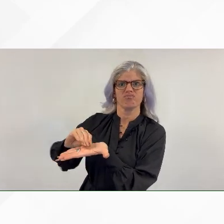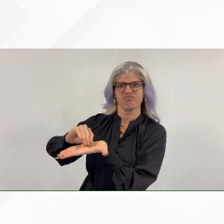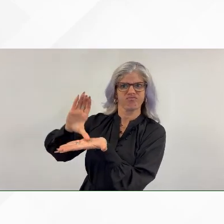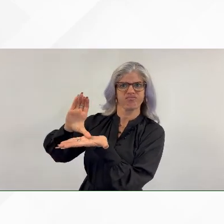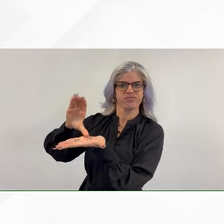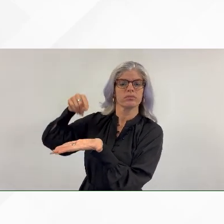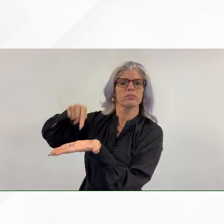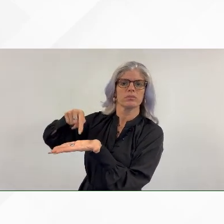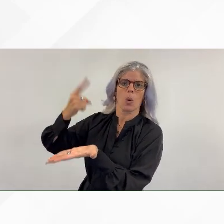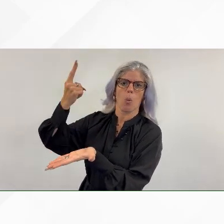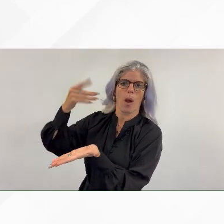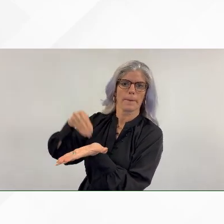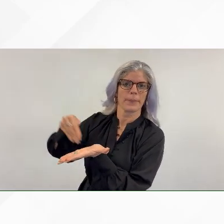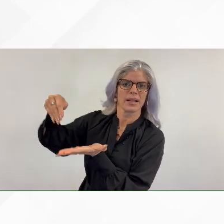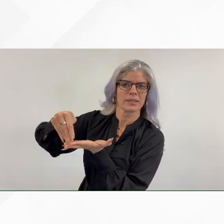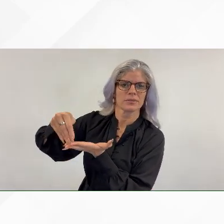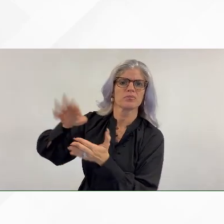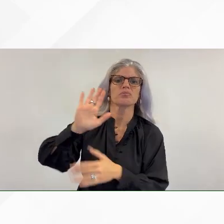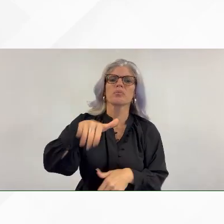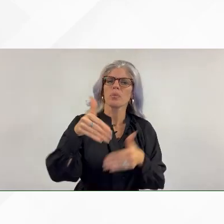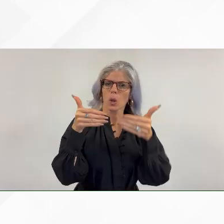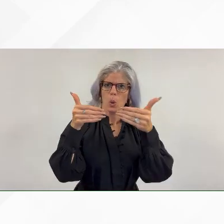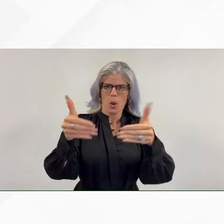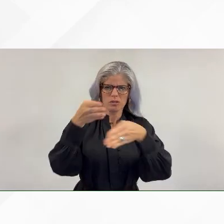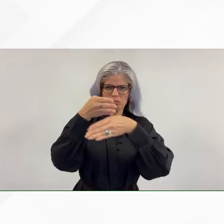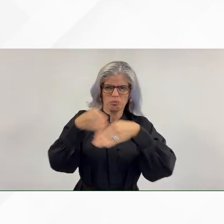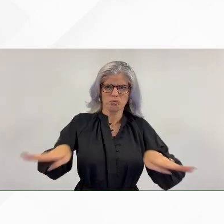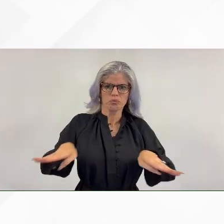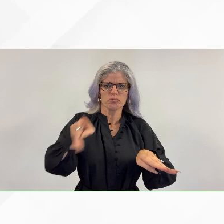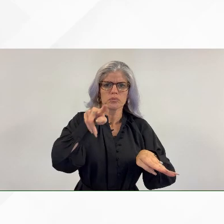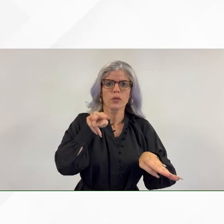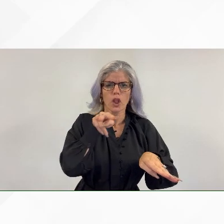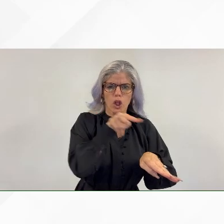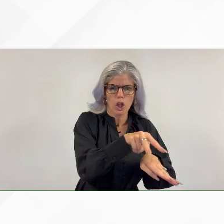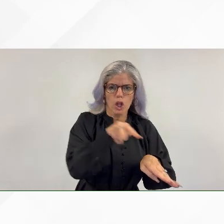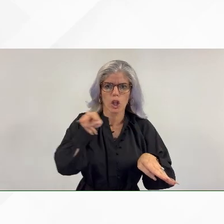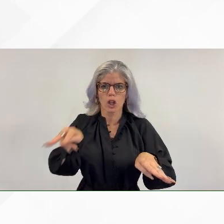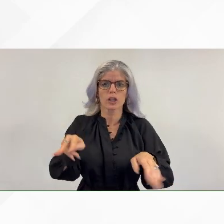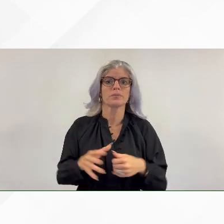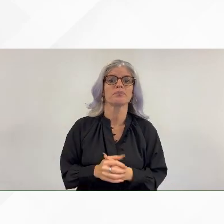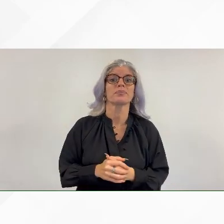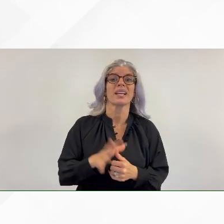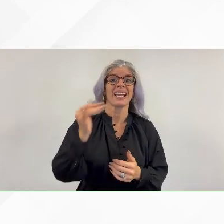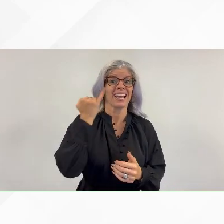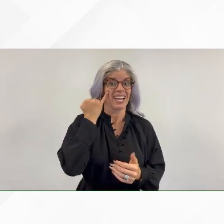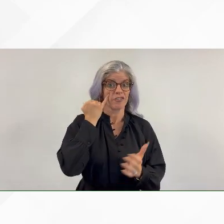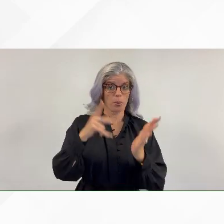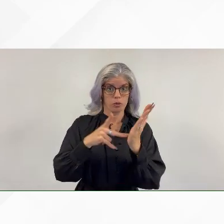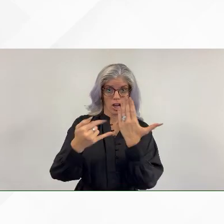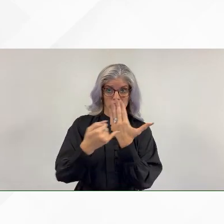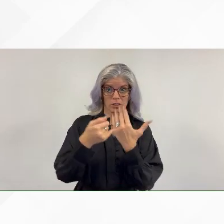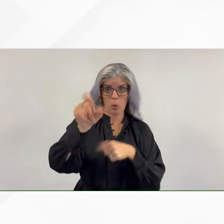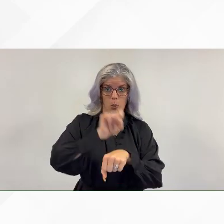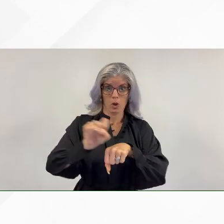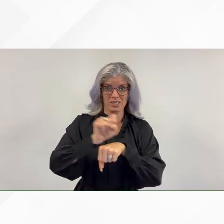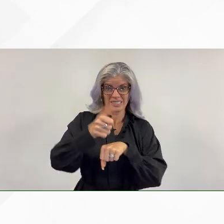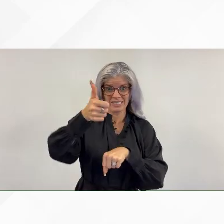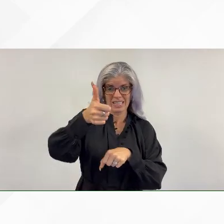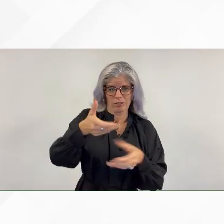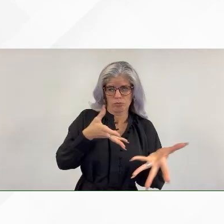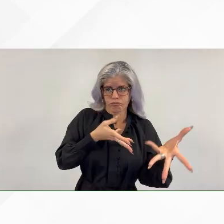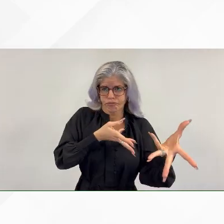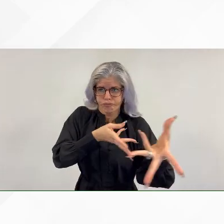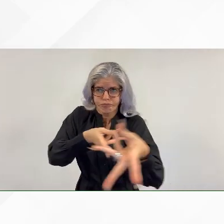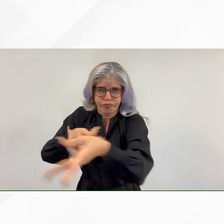project. If the project cost equals or exceeds the threshold, the project is processed as a large project. Please